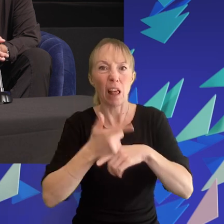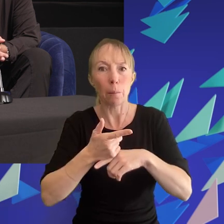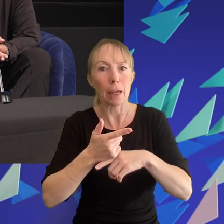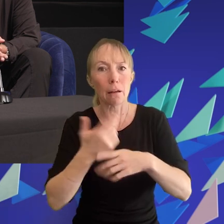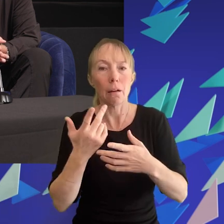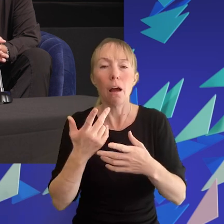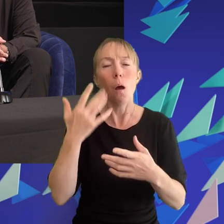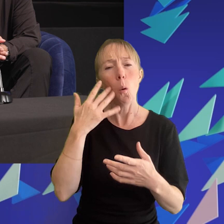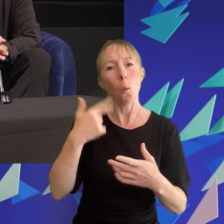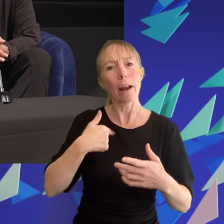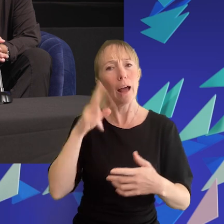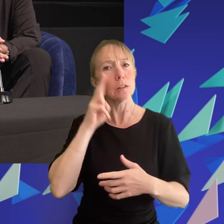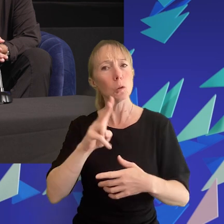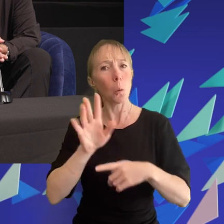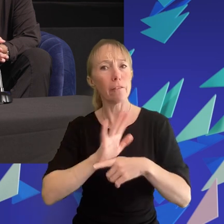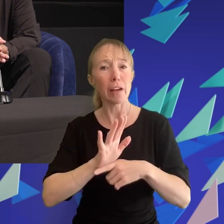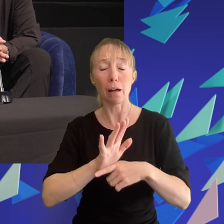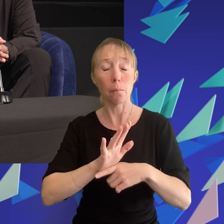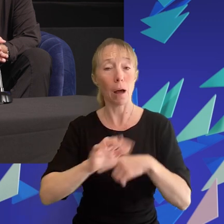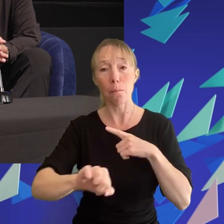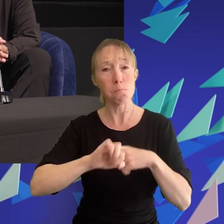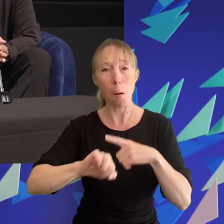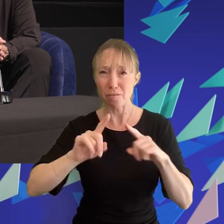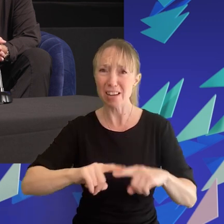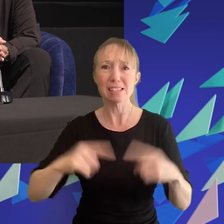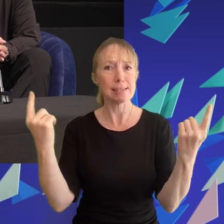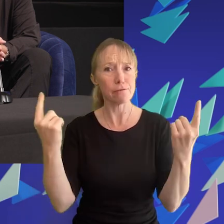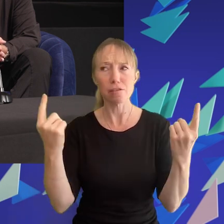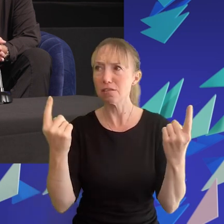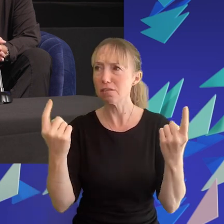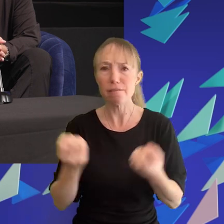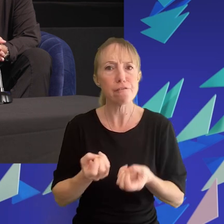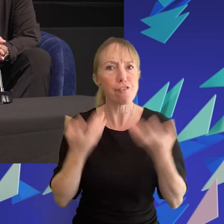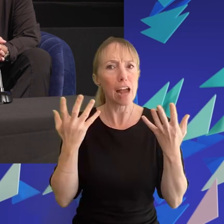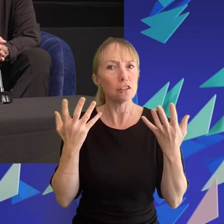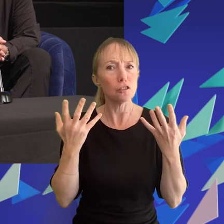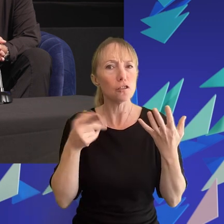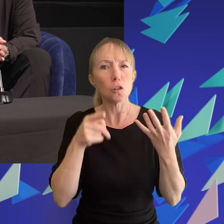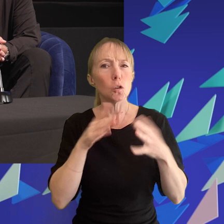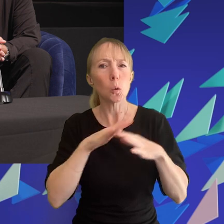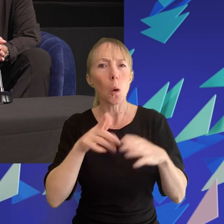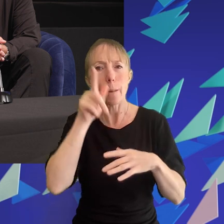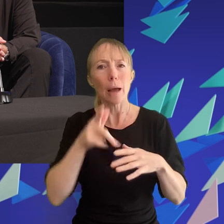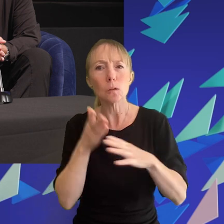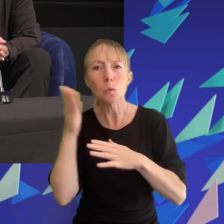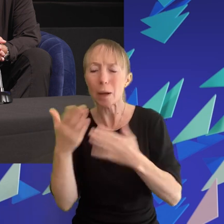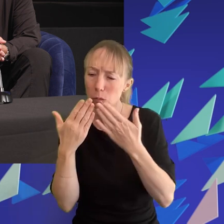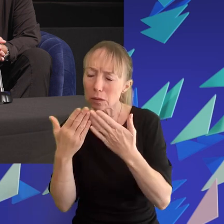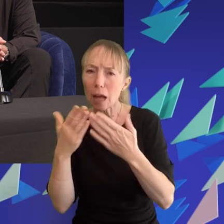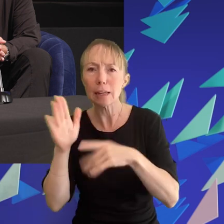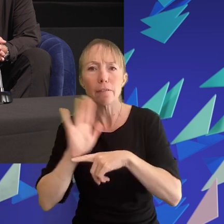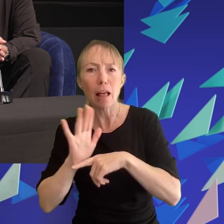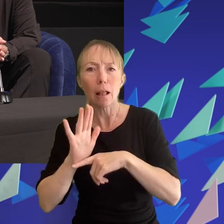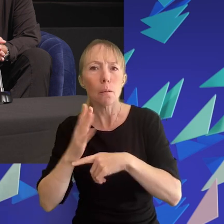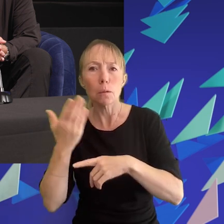film, it felt like nothing I'd seen. It just felt fresh. Mm. You're not someone who went to film school. Mm. You're